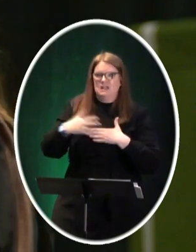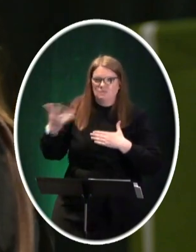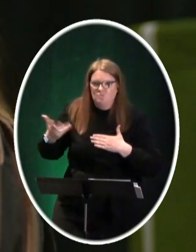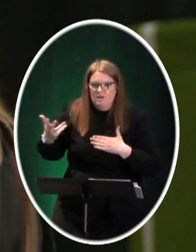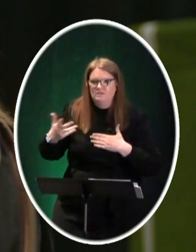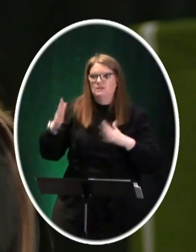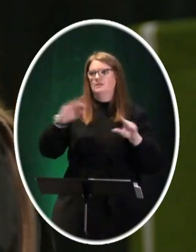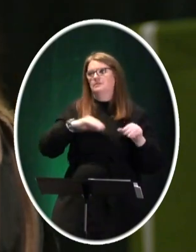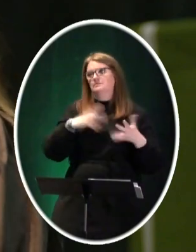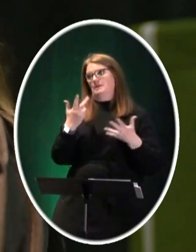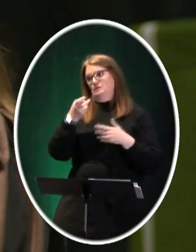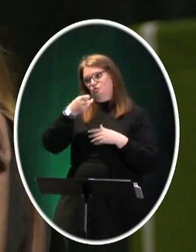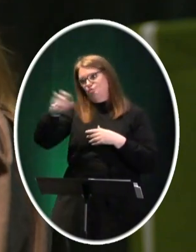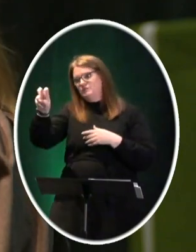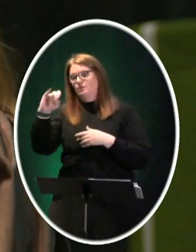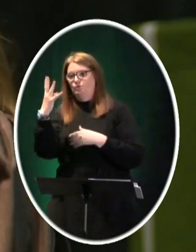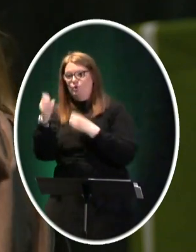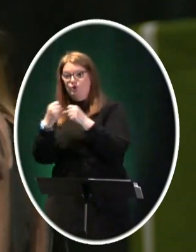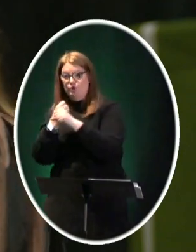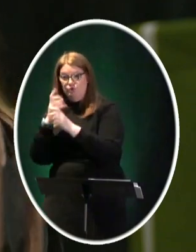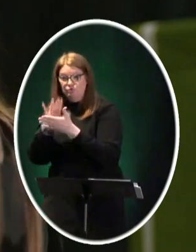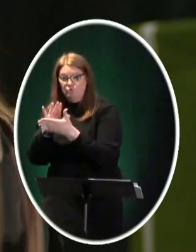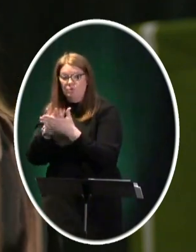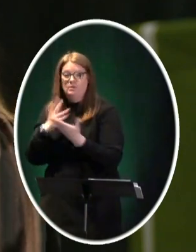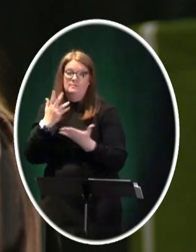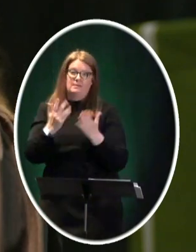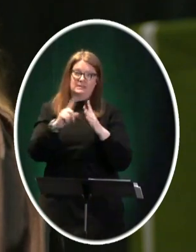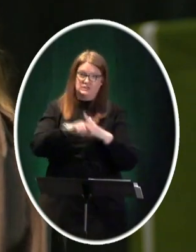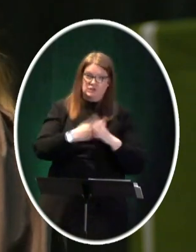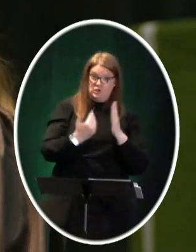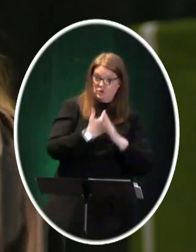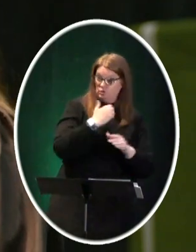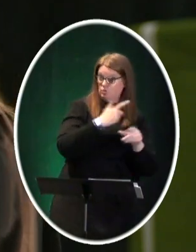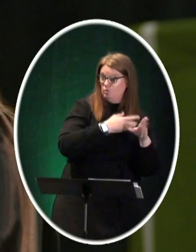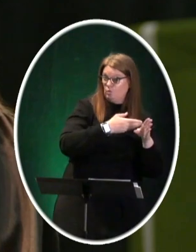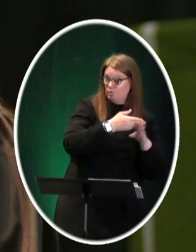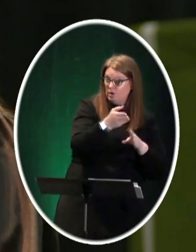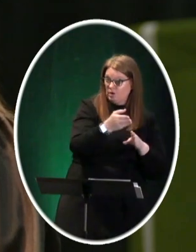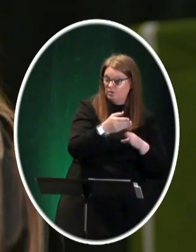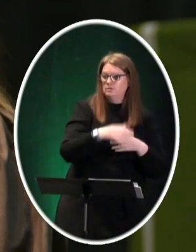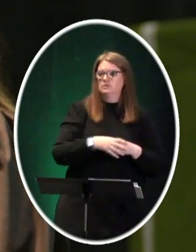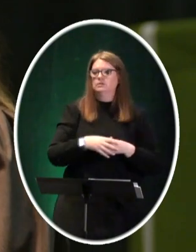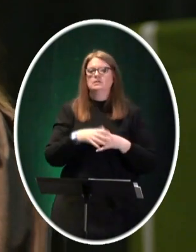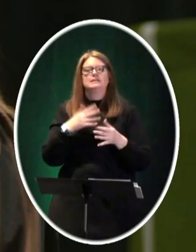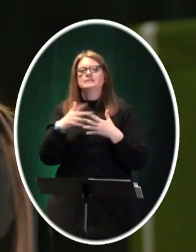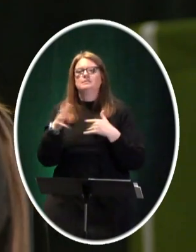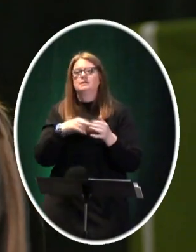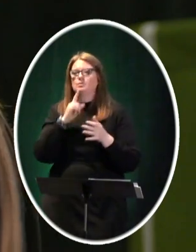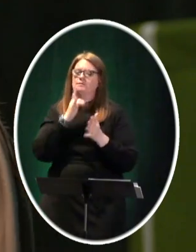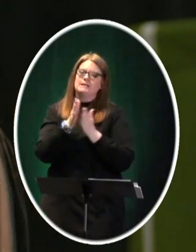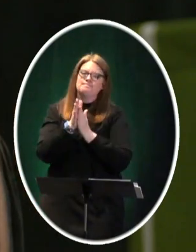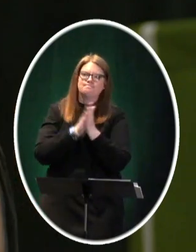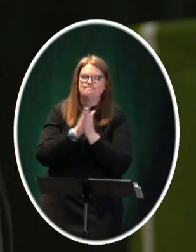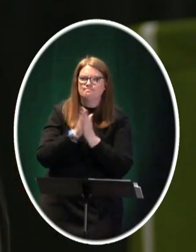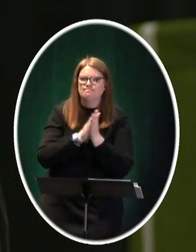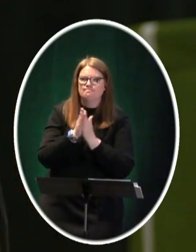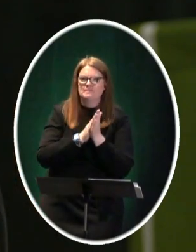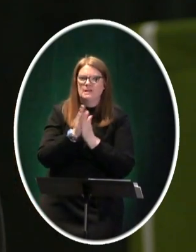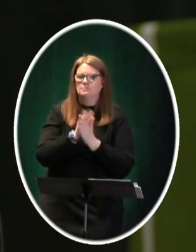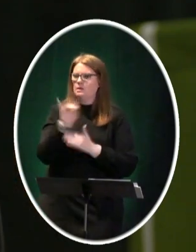on to a four-year school or starting a new career. With that, be passionate about what you do and give it